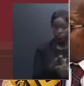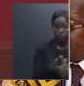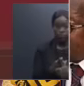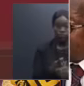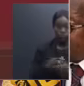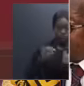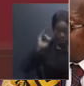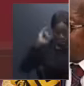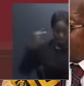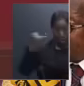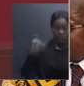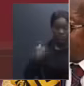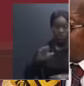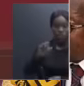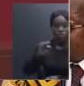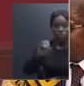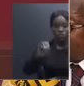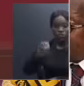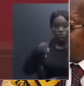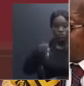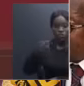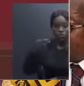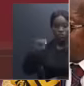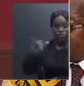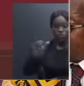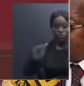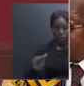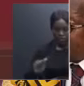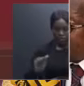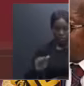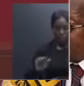Justice Sophia Ruzeta